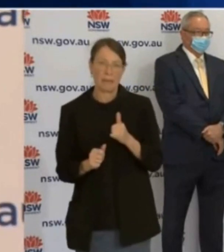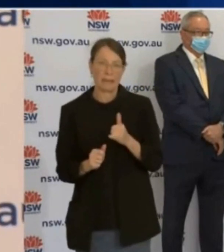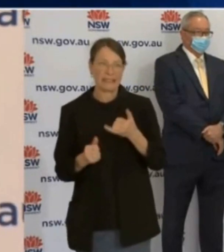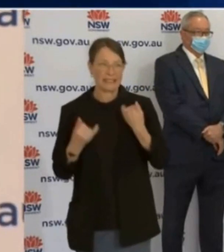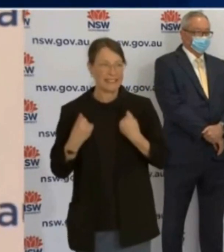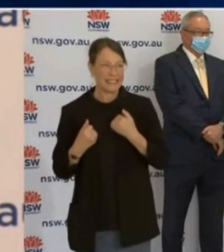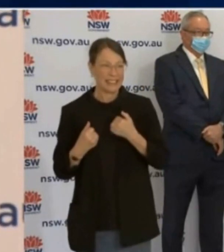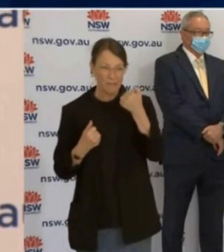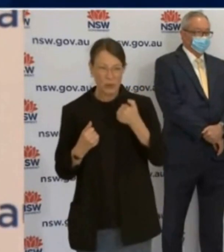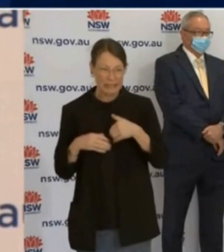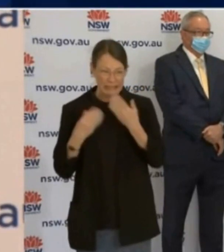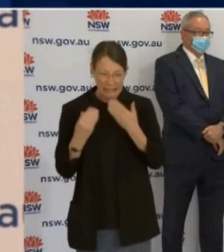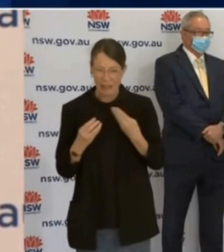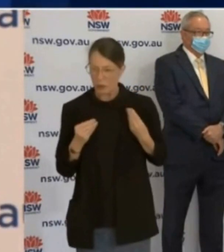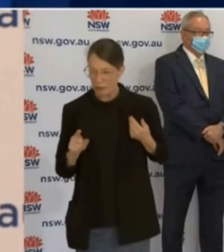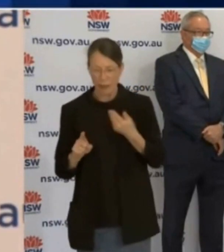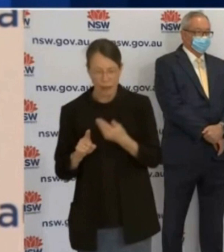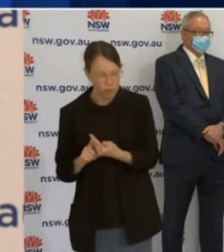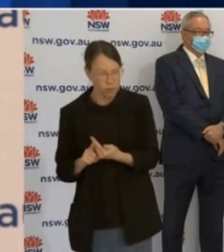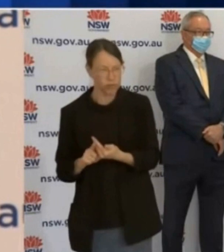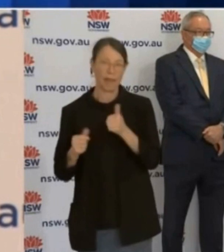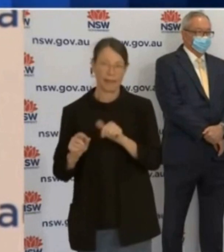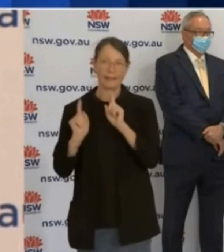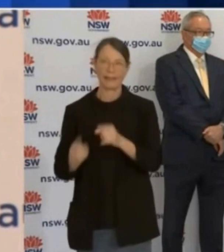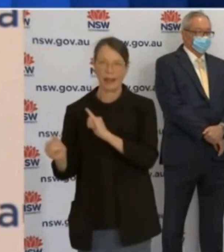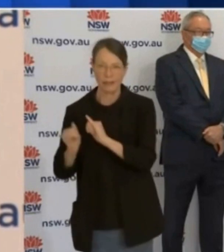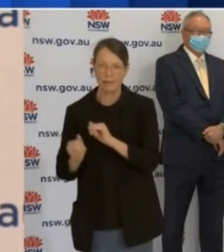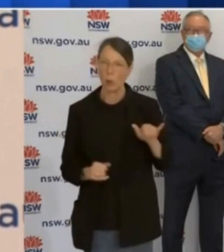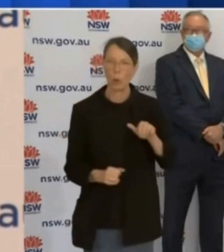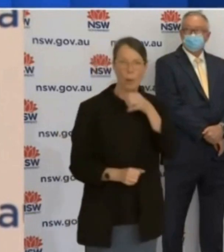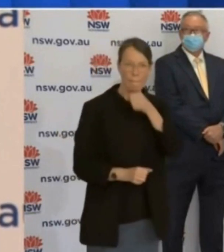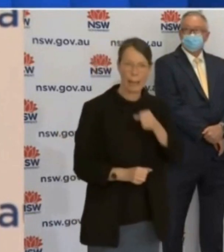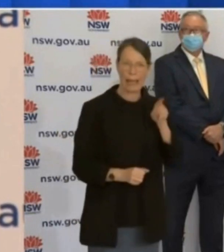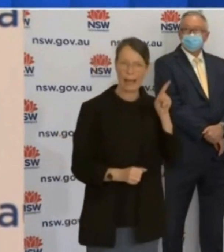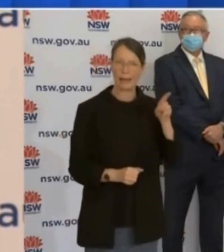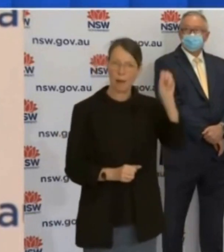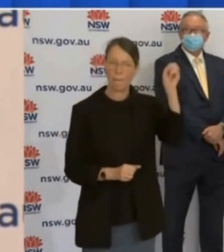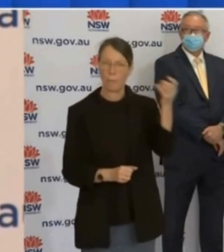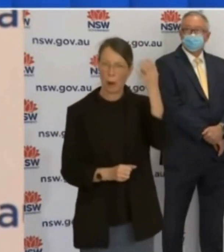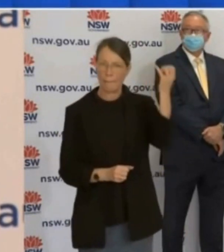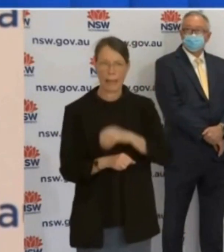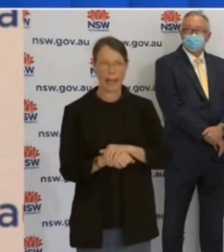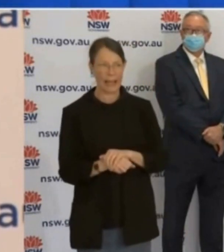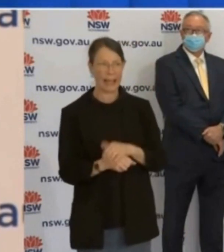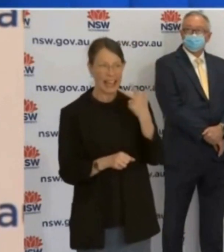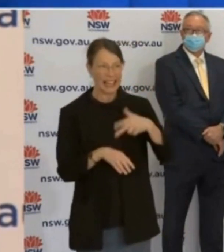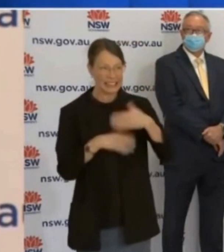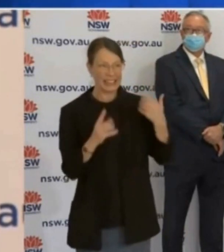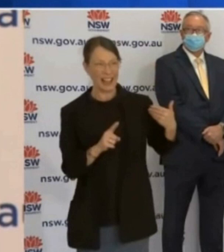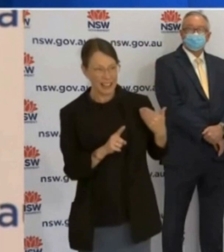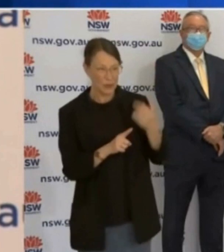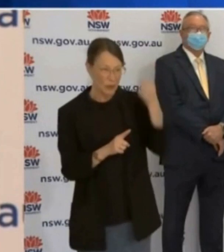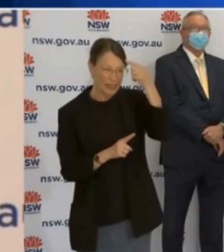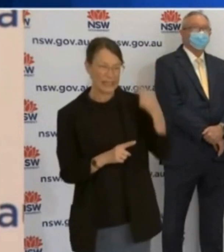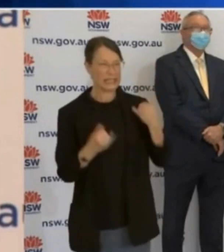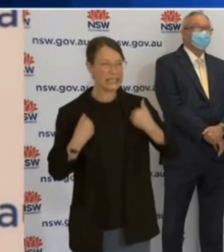potentially the children as well. So they're factors. If we can have people coming forward at the earliest symptoms for